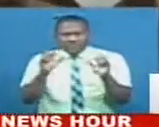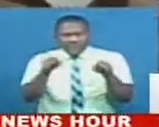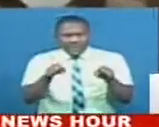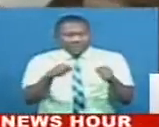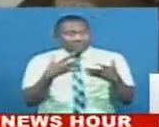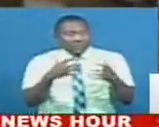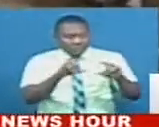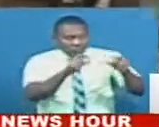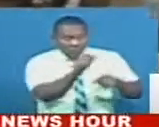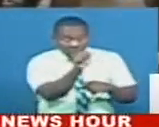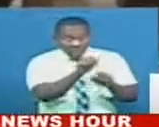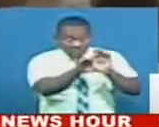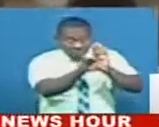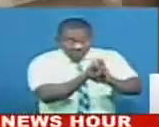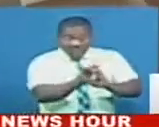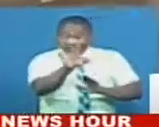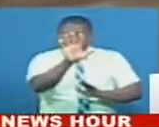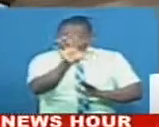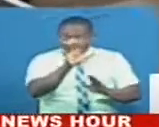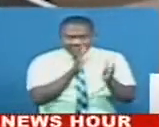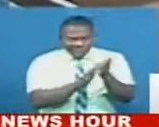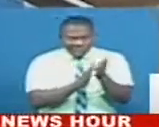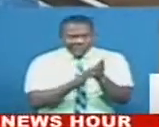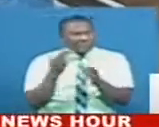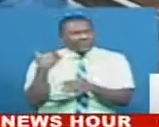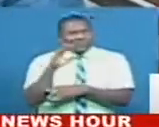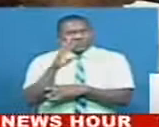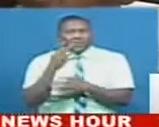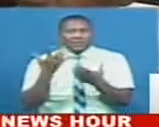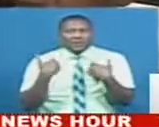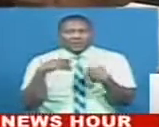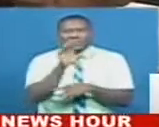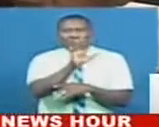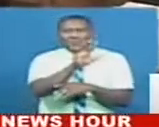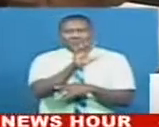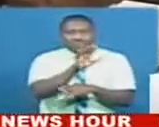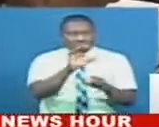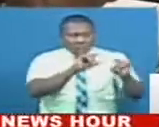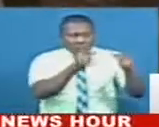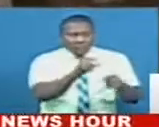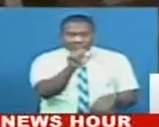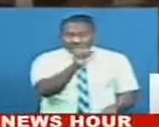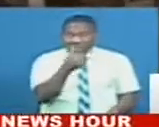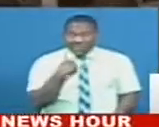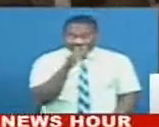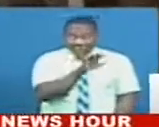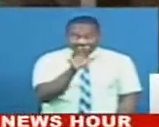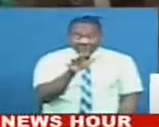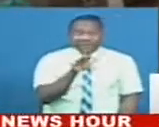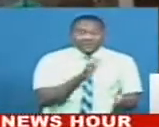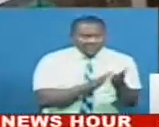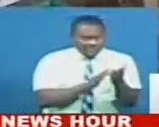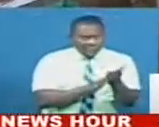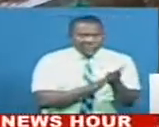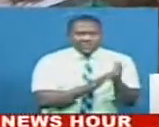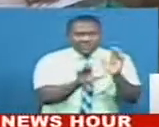schools instead of the initial 4 options. There are 55 schools in Category A, but only one school can be selected